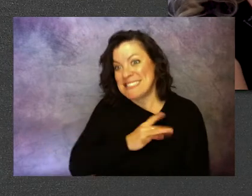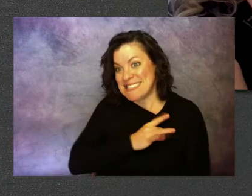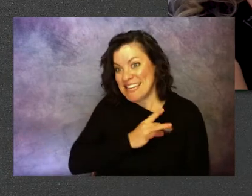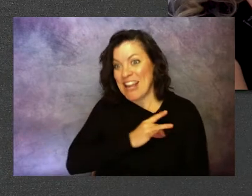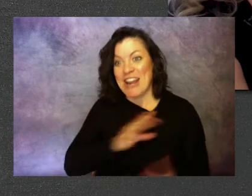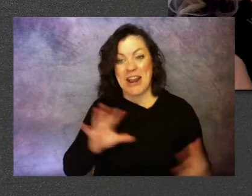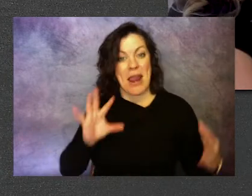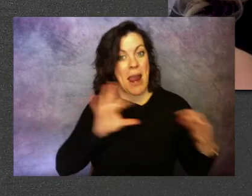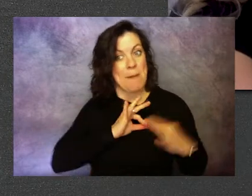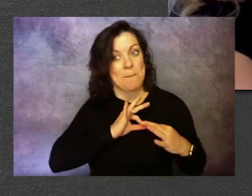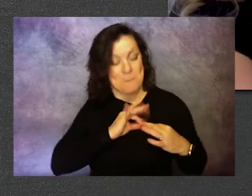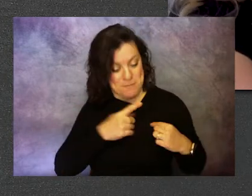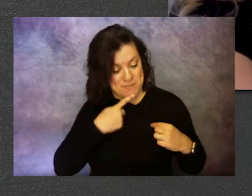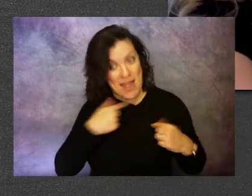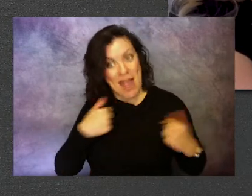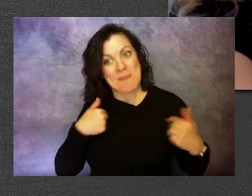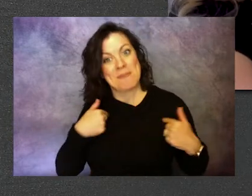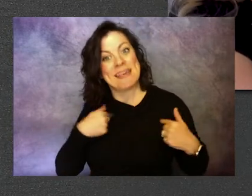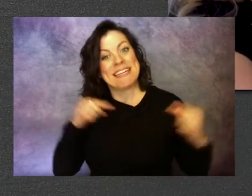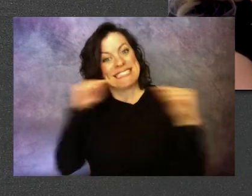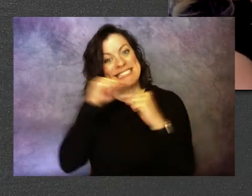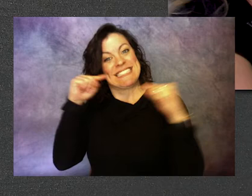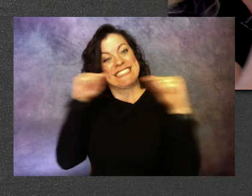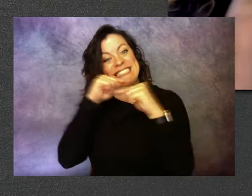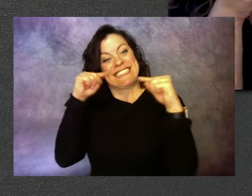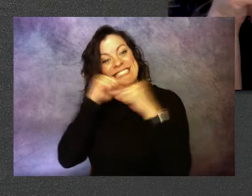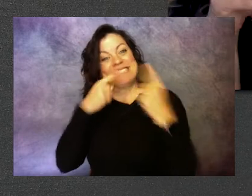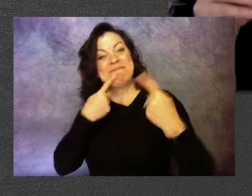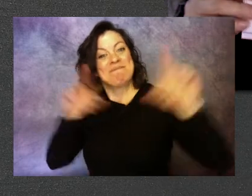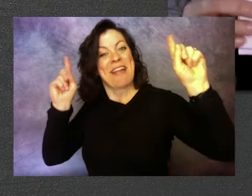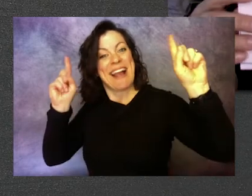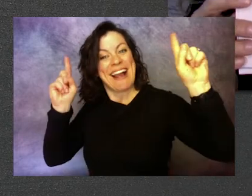my tusks. Oh, look, he's wearing his sticker.